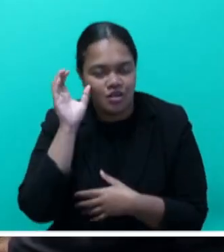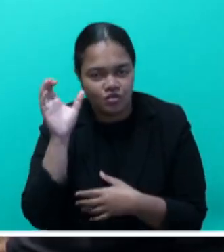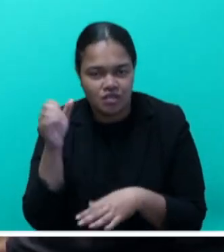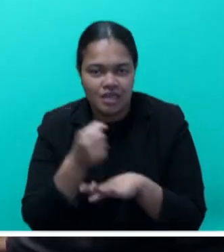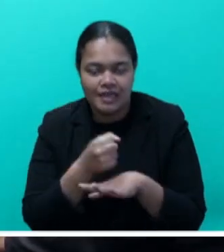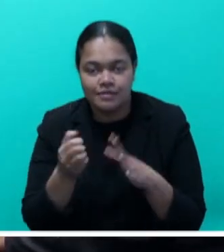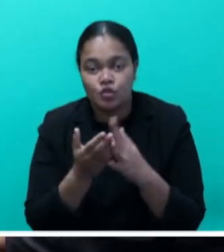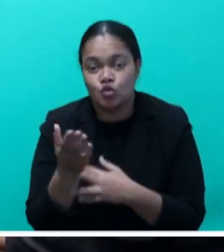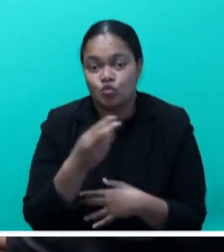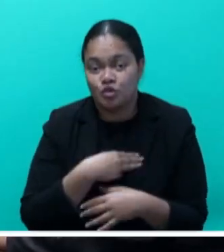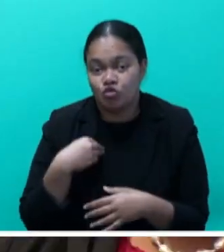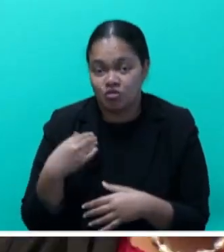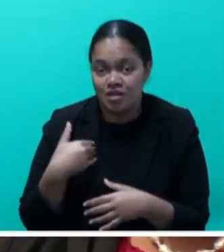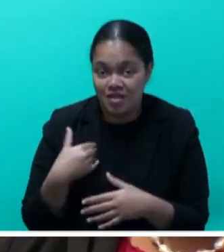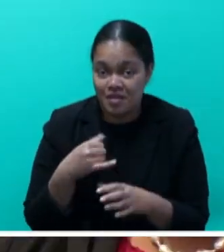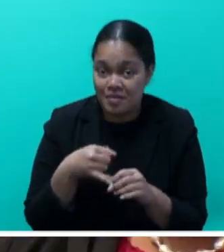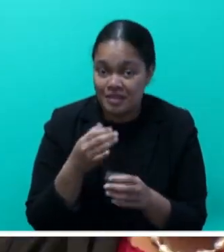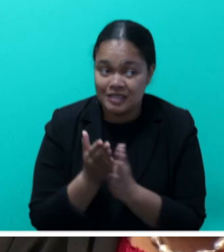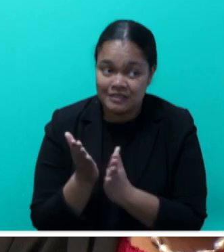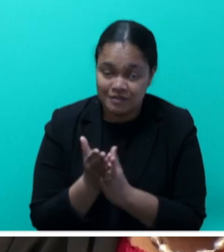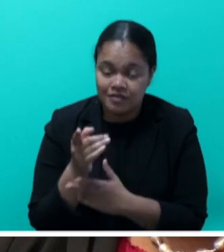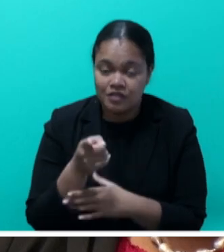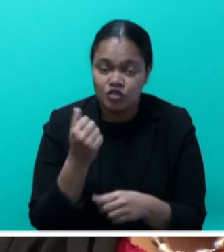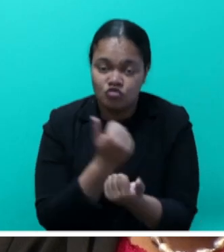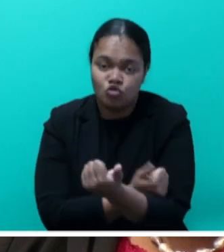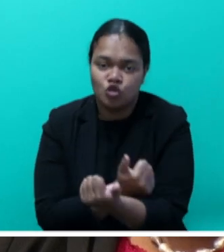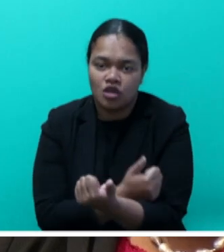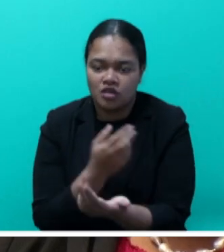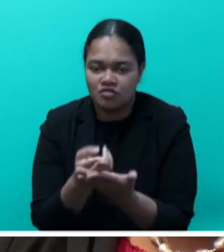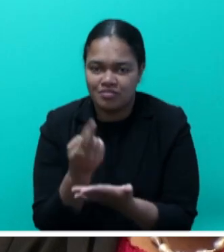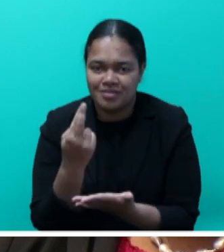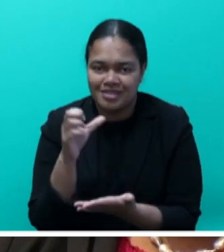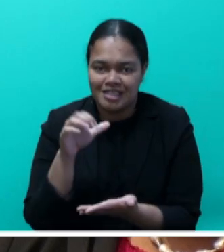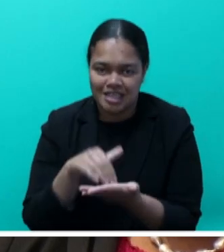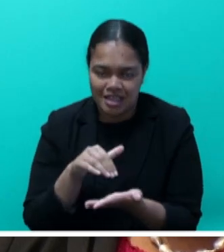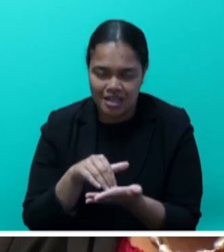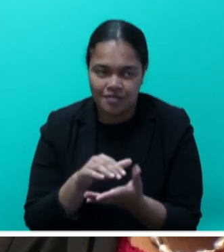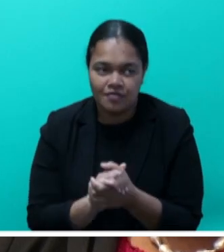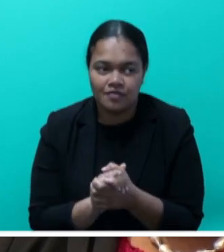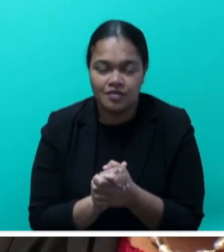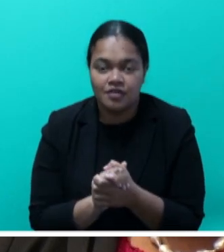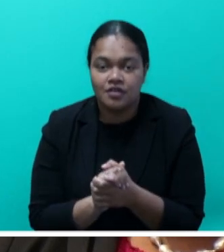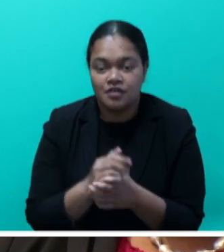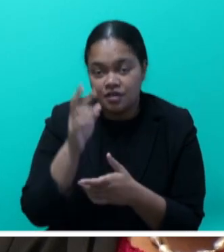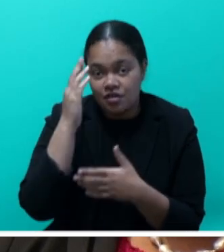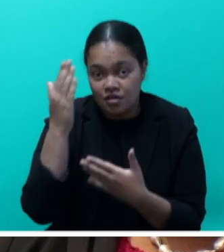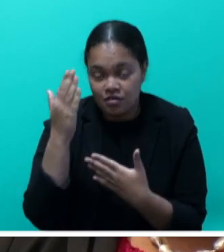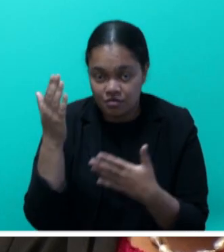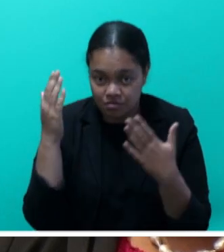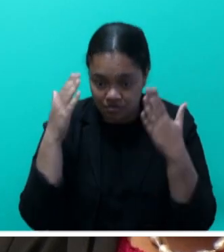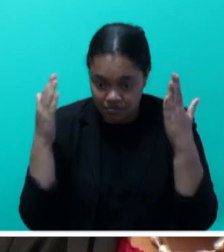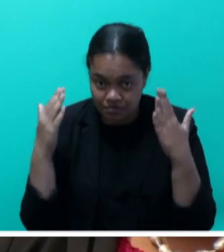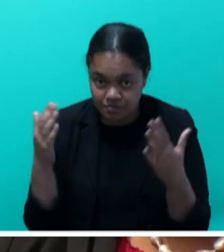through the Ministry of Health and Medical Services intend to have a drug rehabilitation centre. To do so, Honourable Speaker, the Ministry will